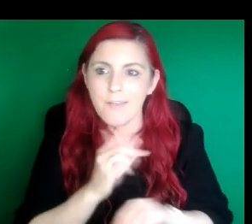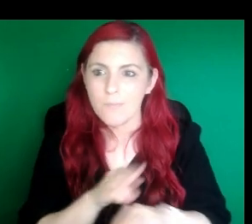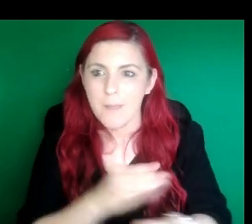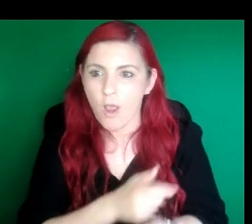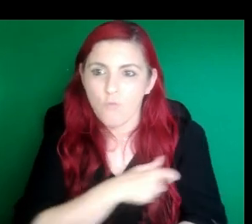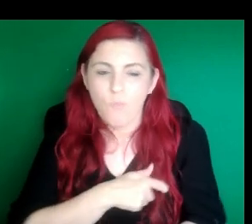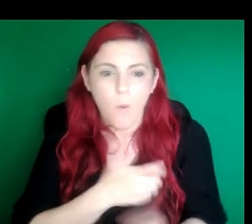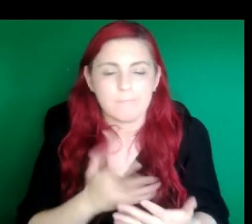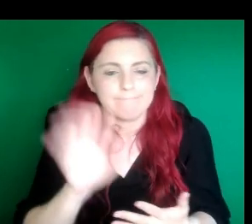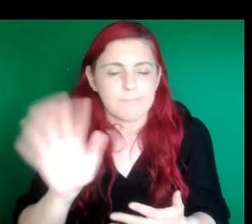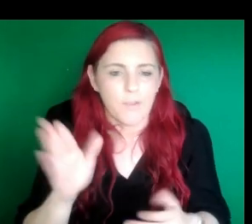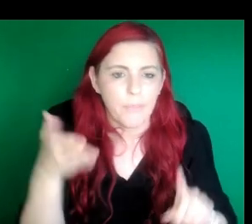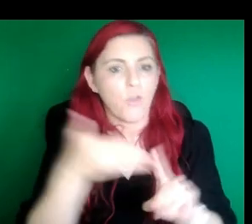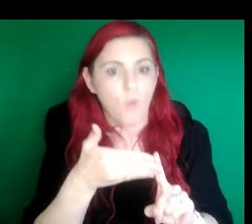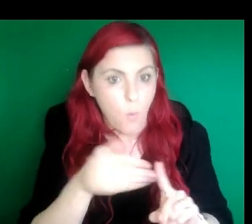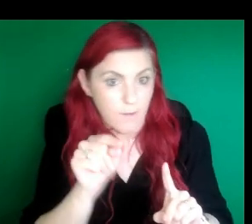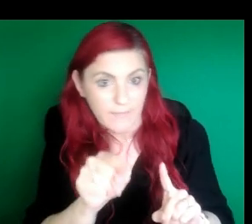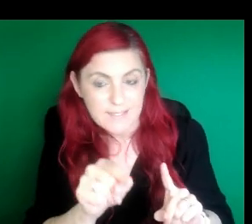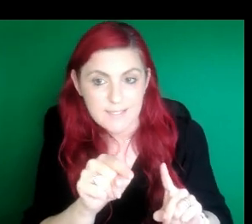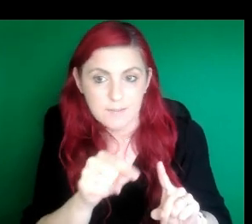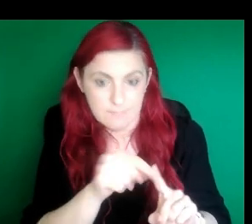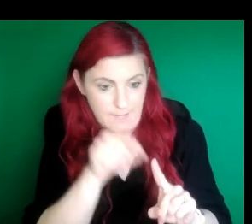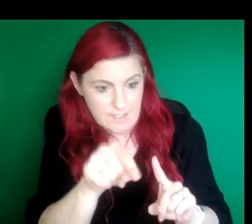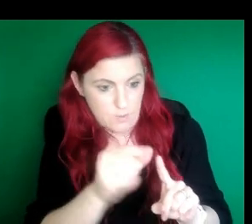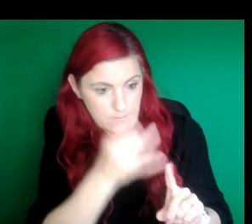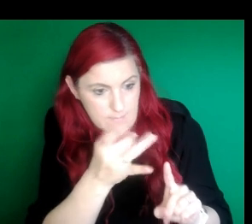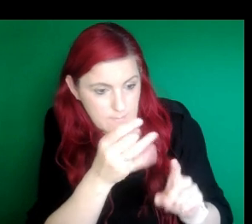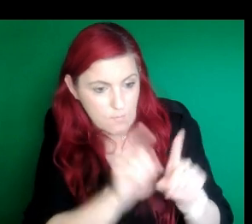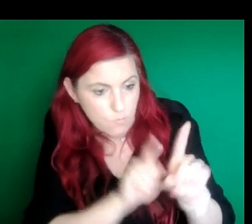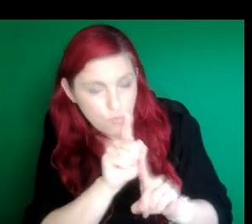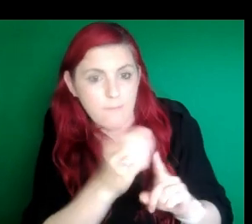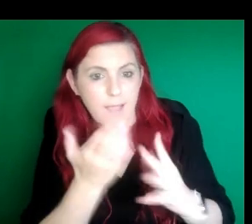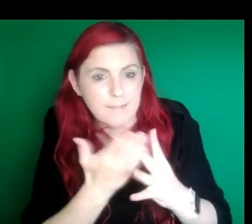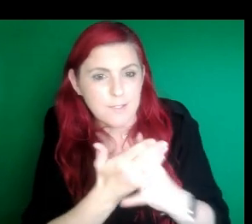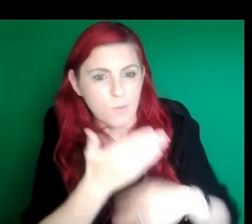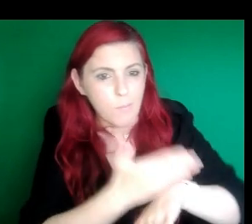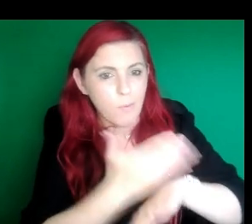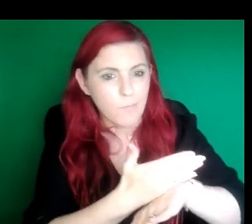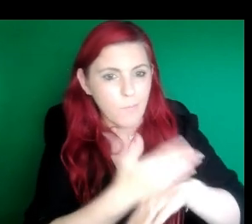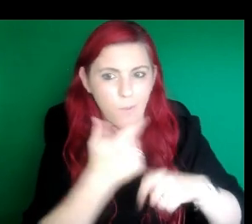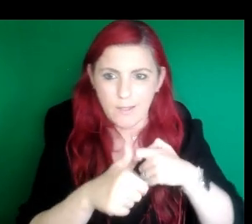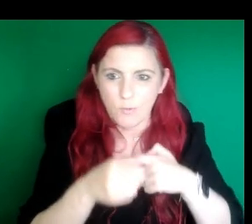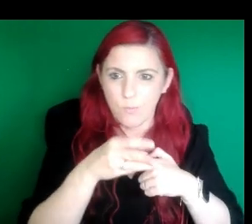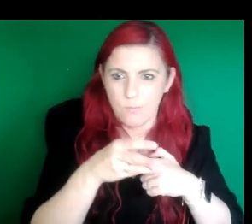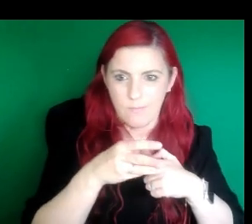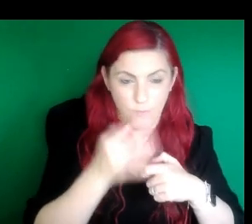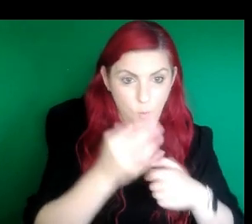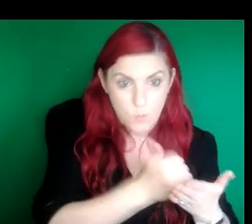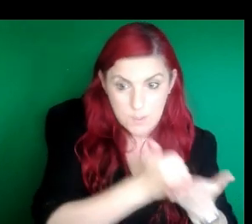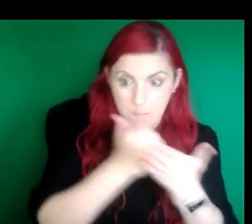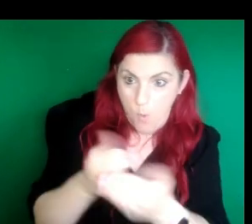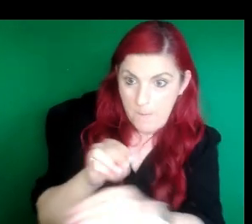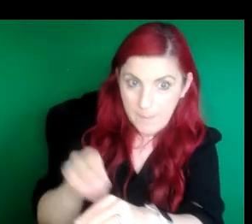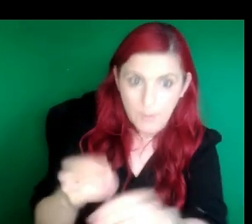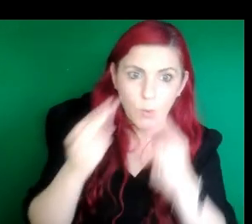role of this or the goal of this act is to improve access to employment, well, you're going to have deaf employed people. You better have